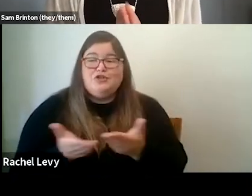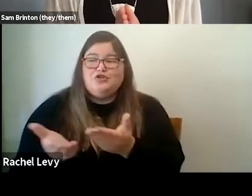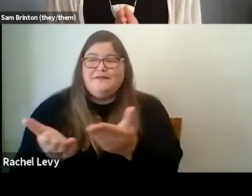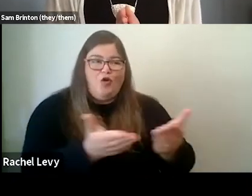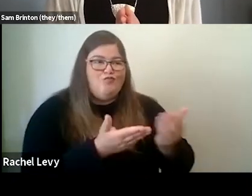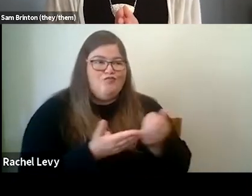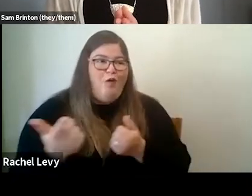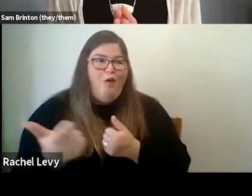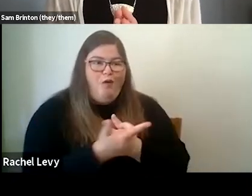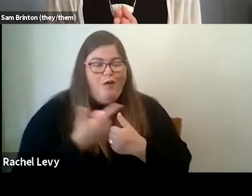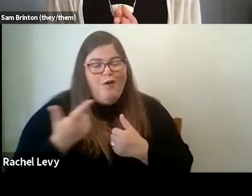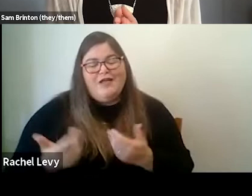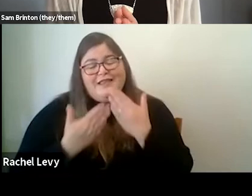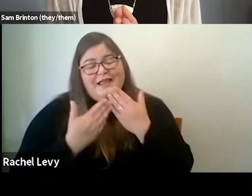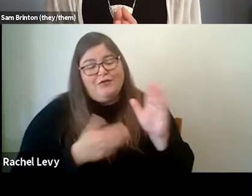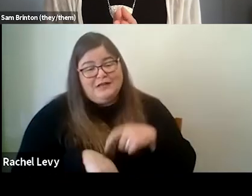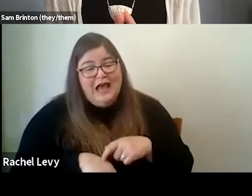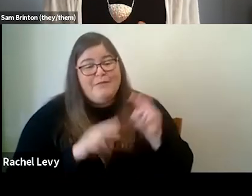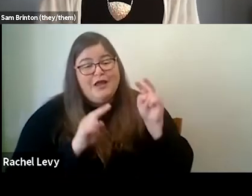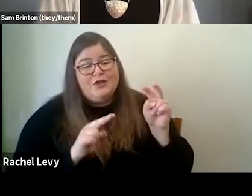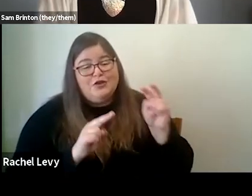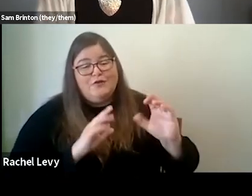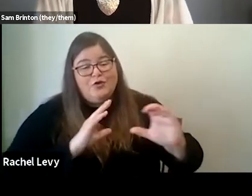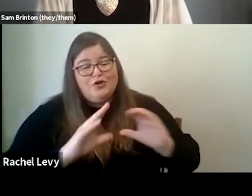I look forward to any conversations we have on this topic in the future.